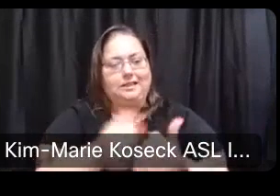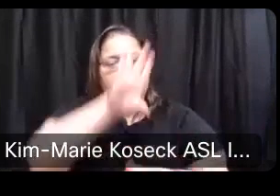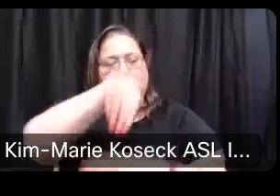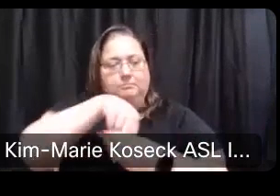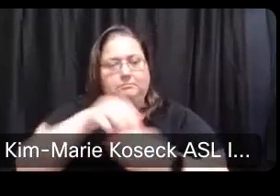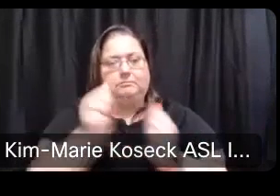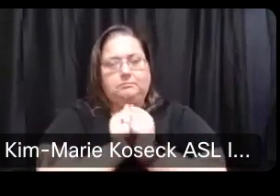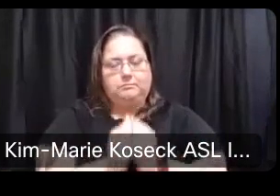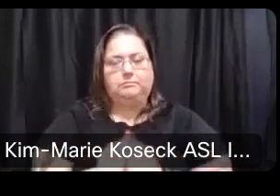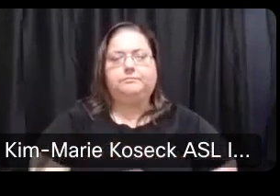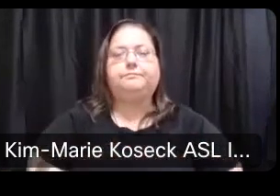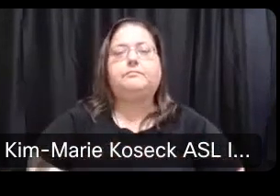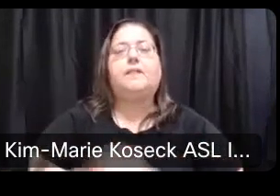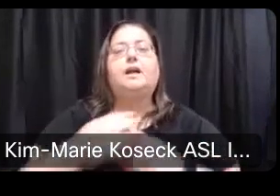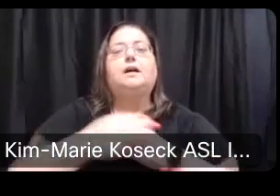Next slide.